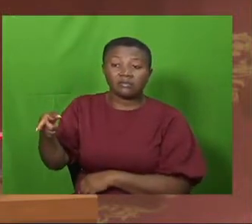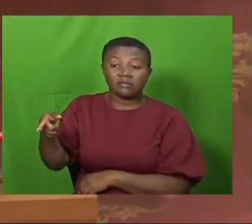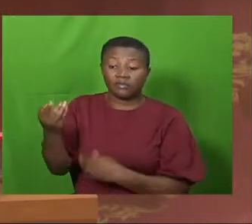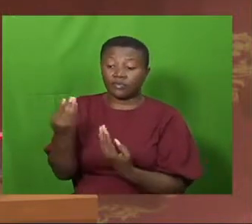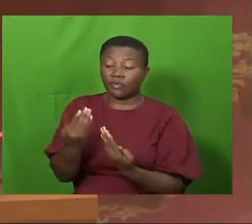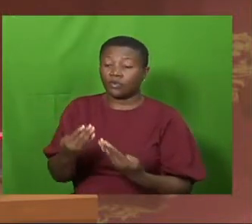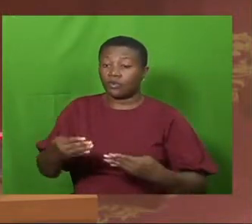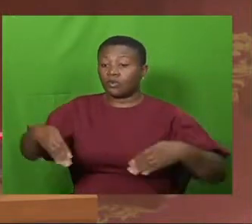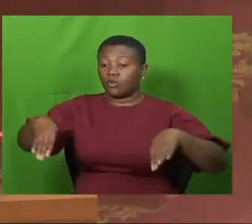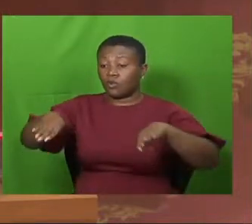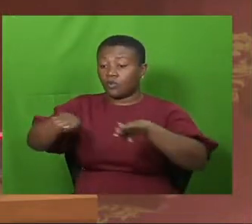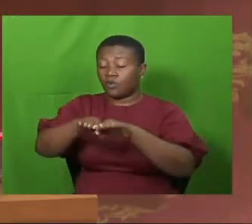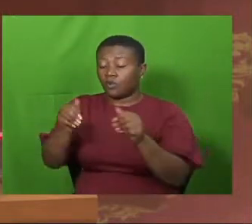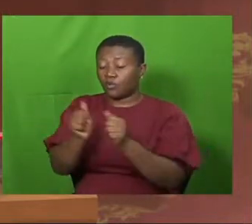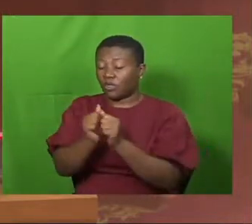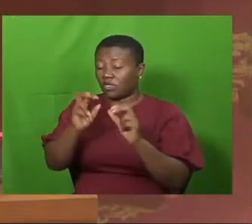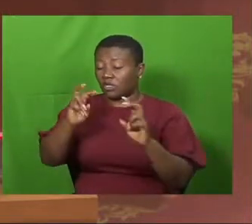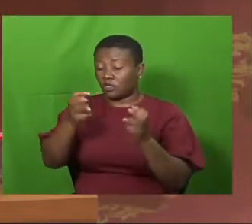of the crisis we find ourselves,